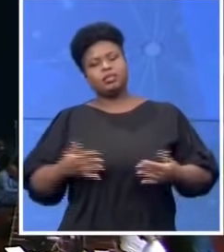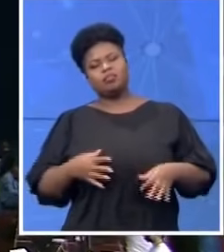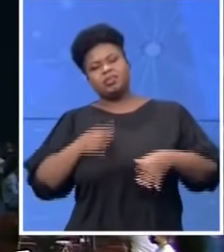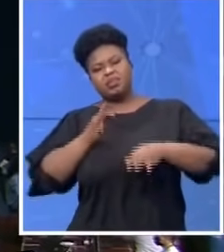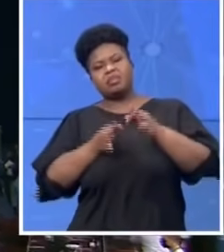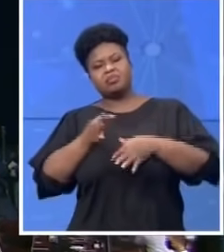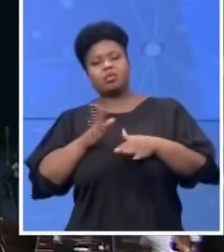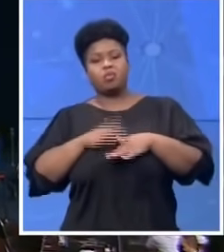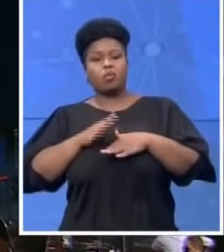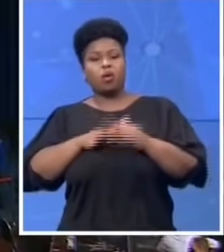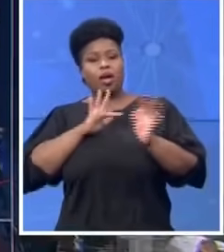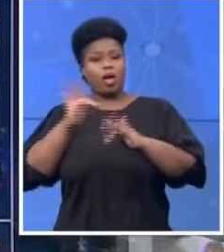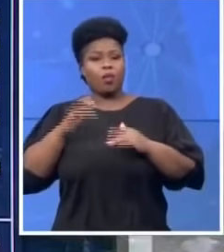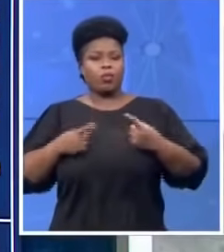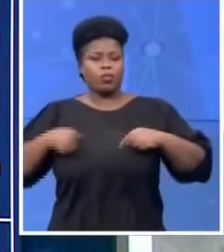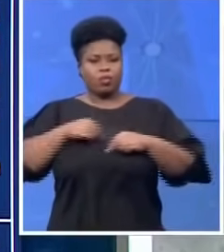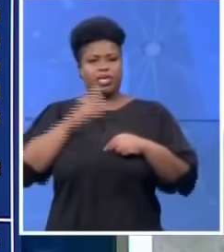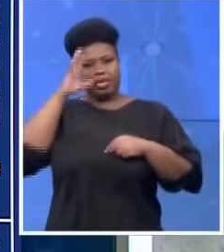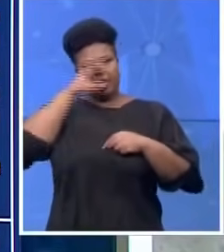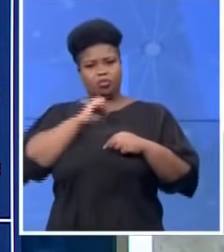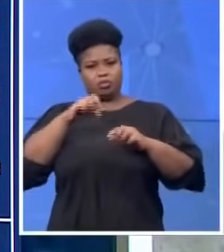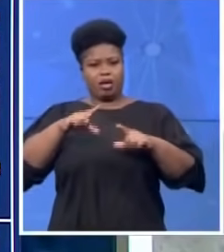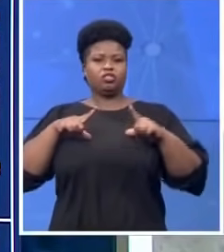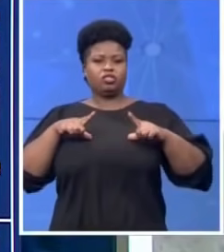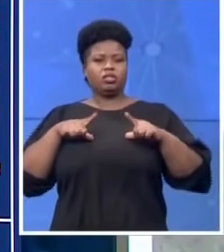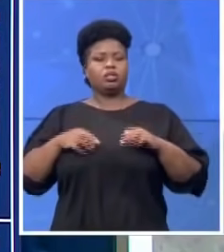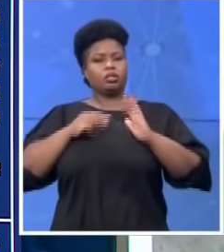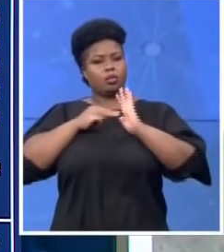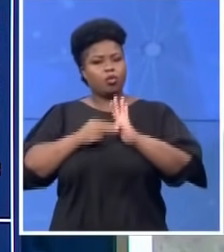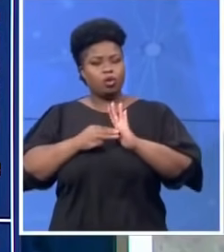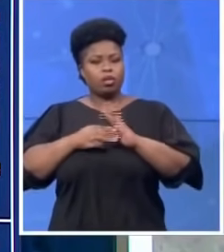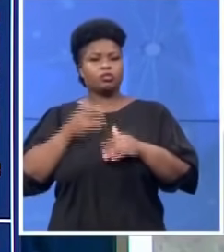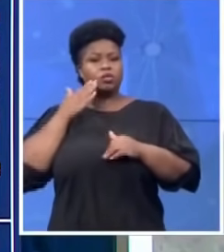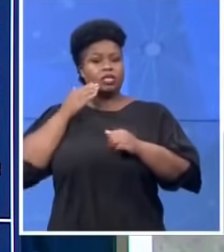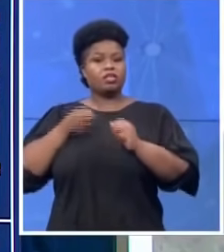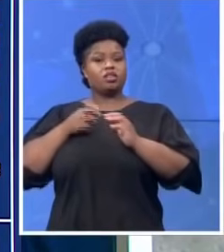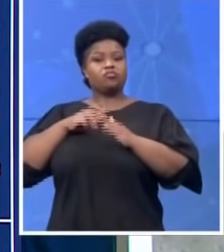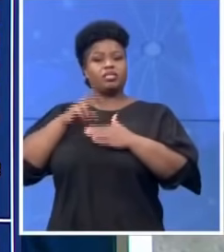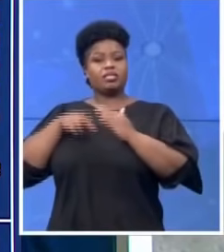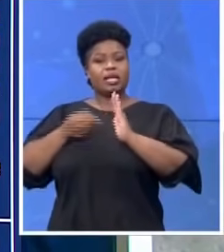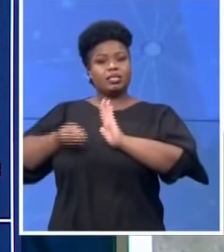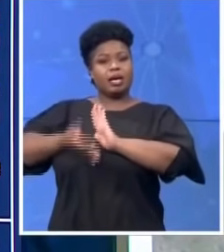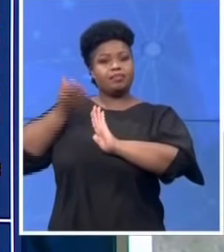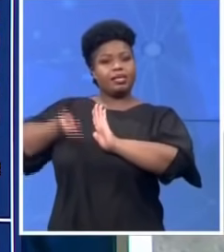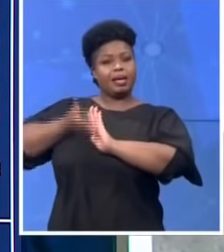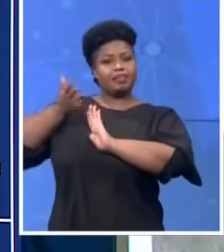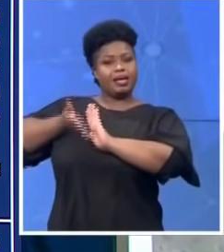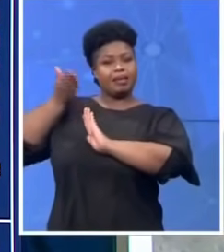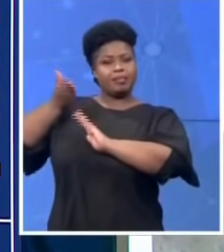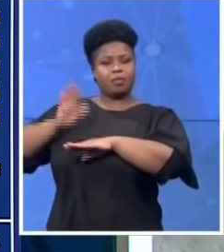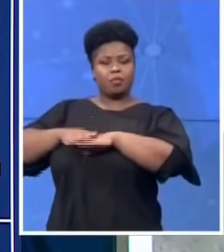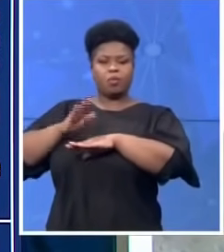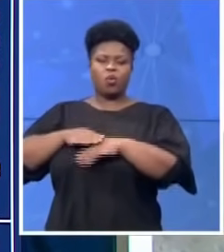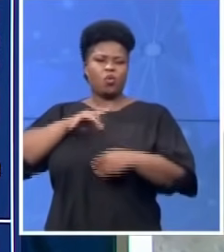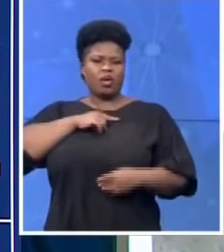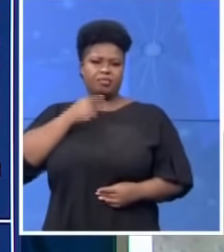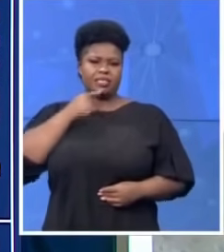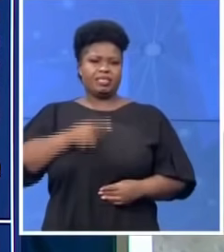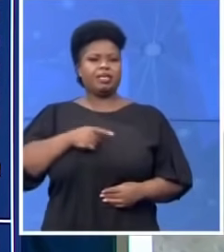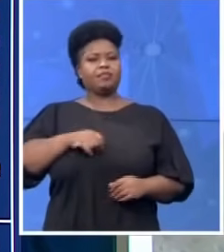gets better, and that's why I'm talking about the 5% to 10%, 15% or so stabilizing.